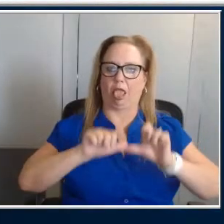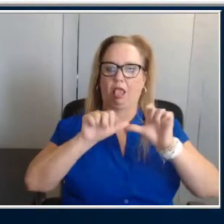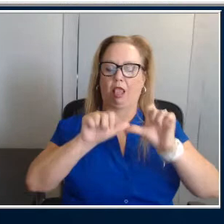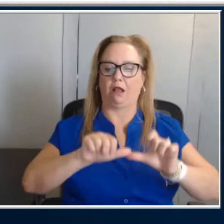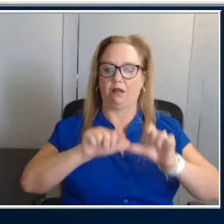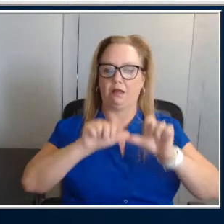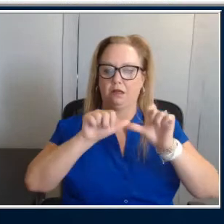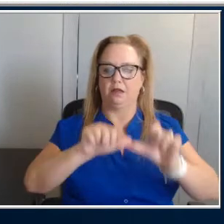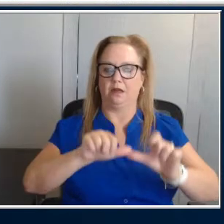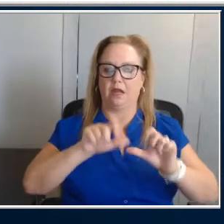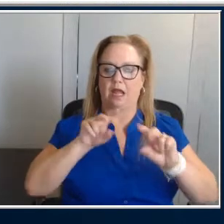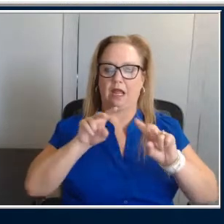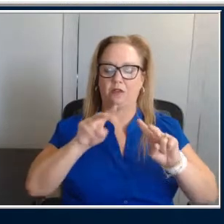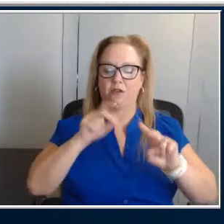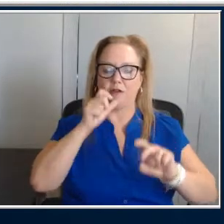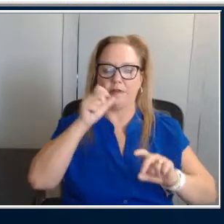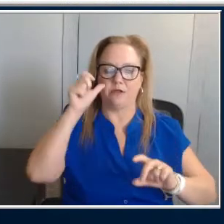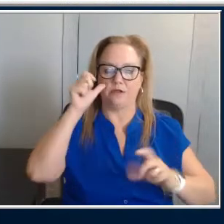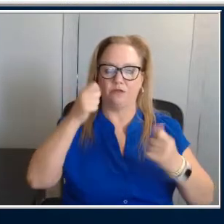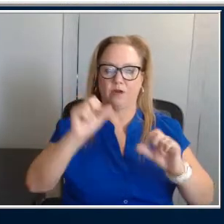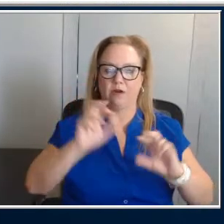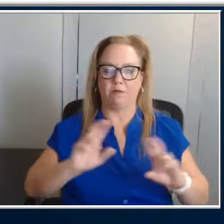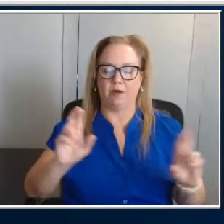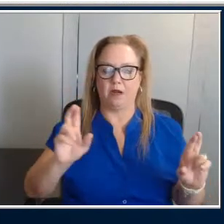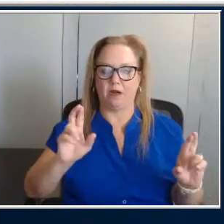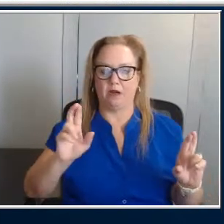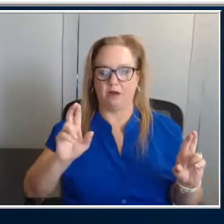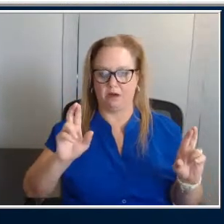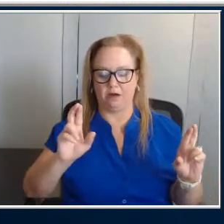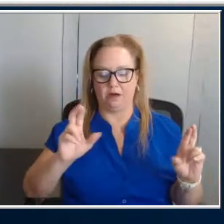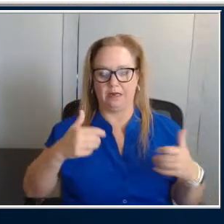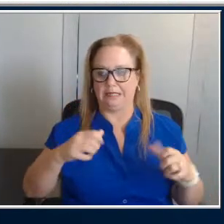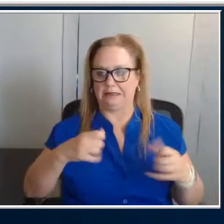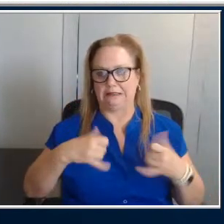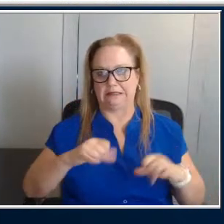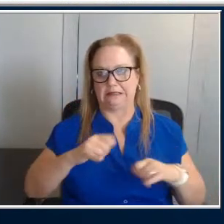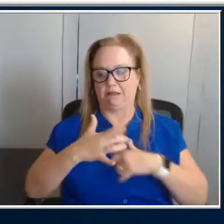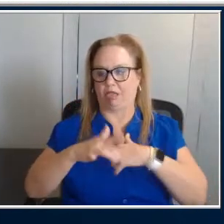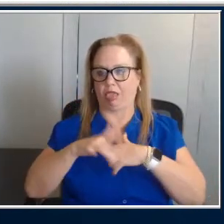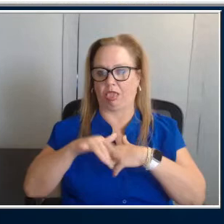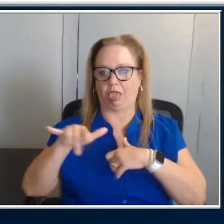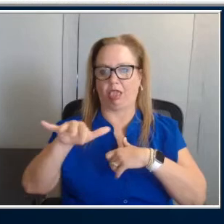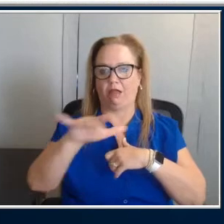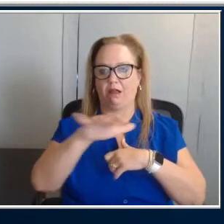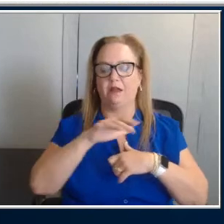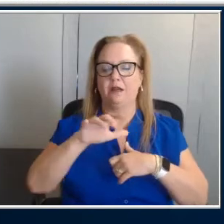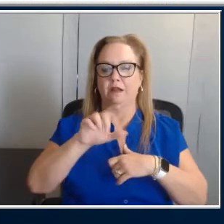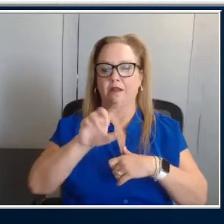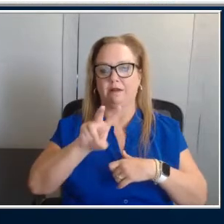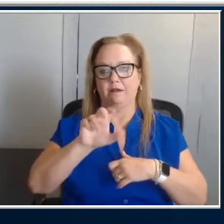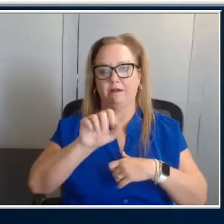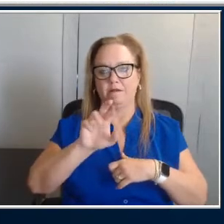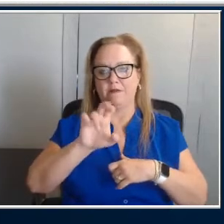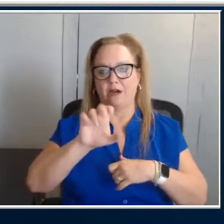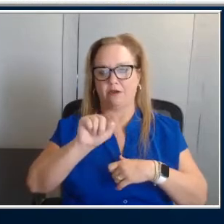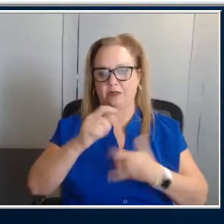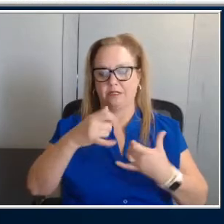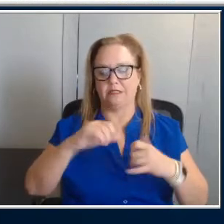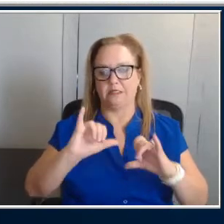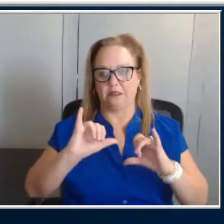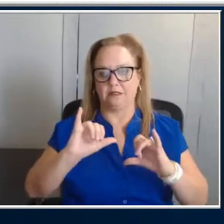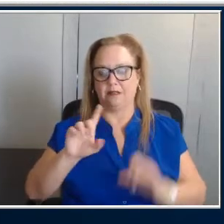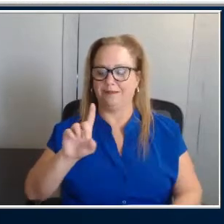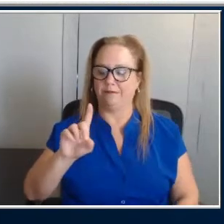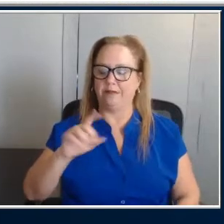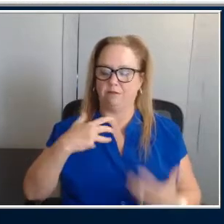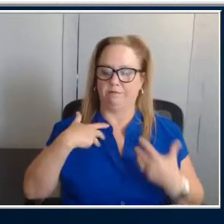looked that up yesterday trying to prepare for this program. But it's still out there. There's still a lot of XBB variants out there, but they still make up the dominant numbers.